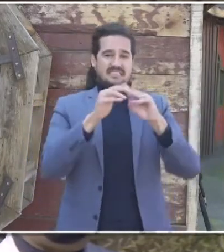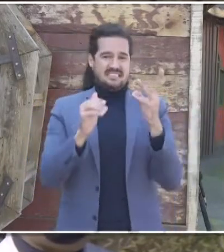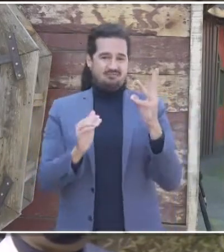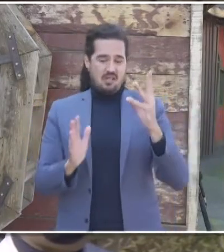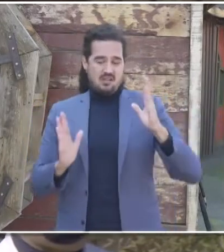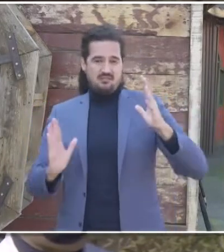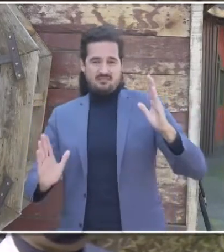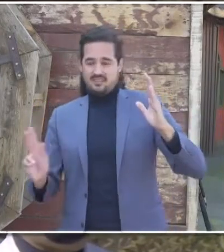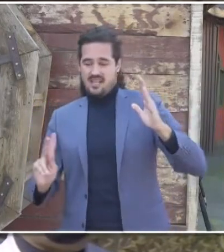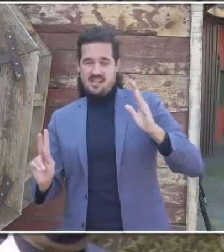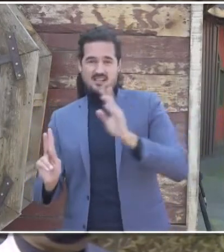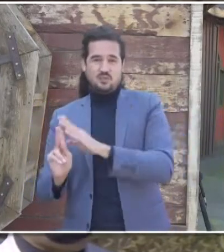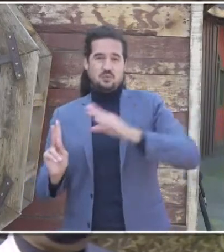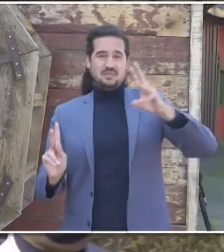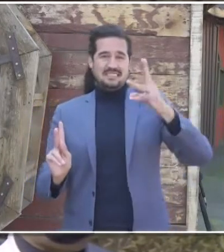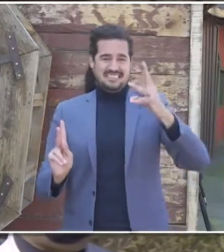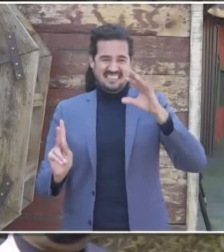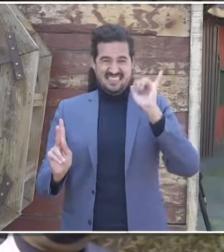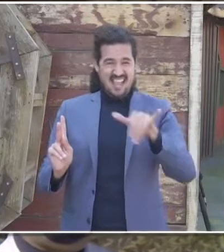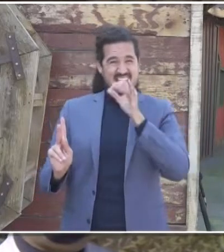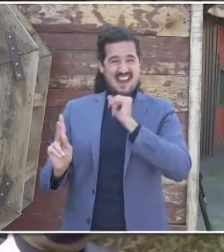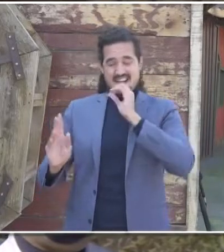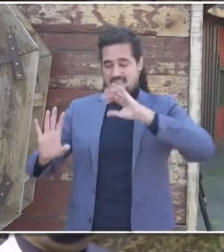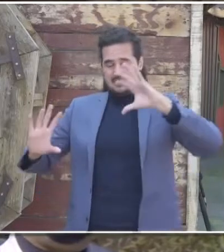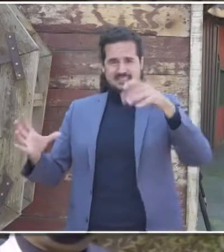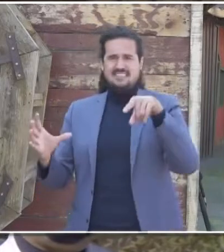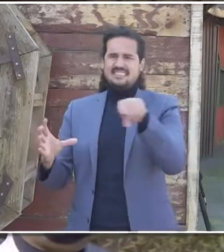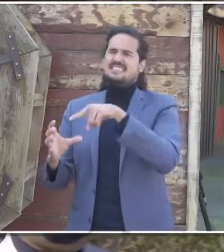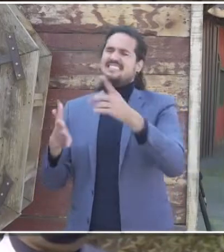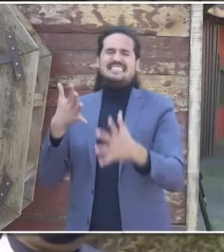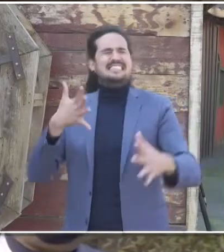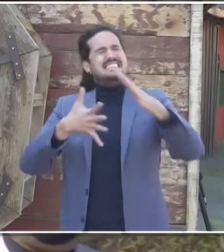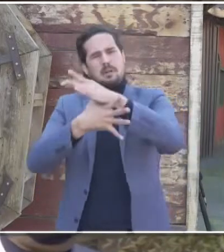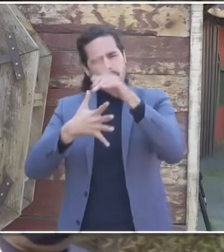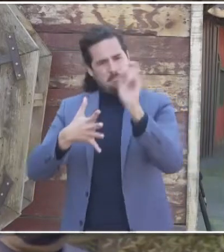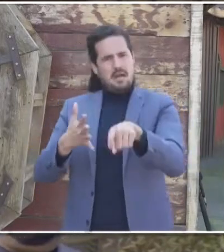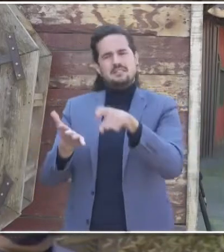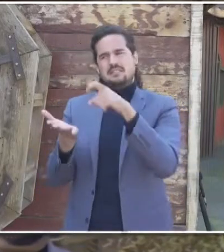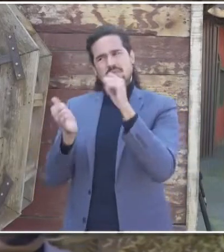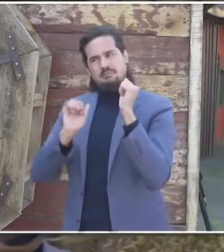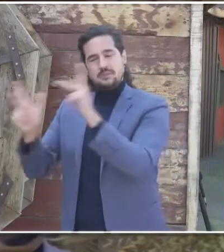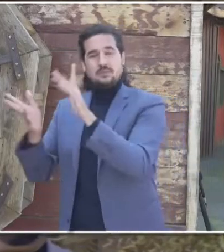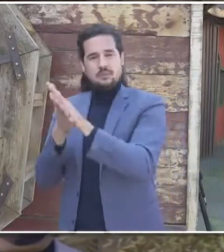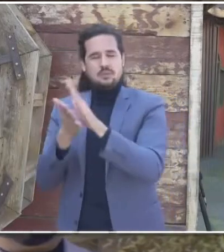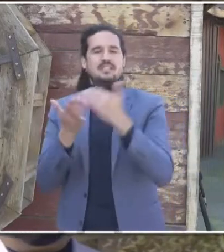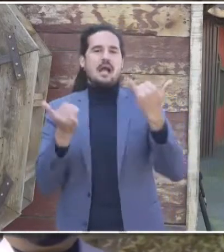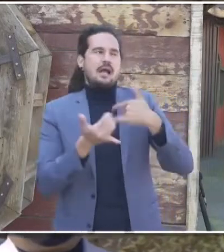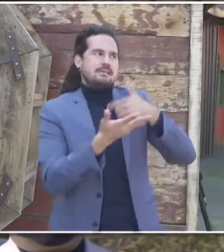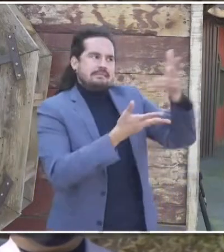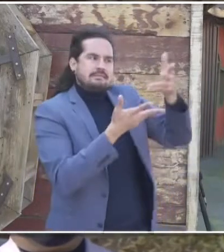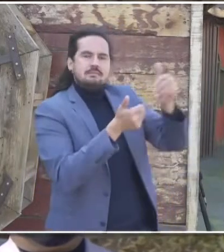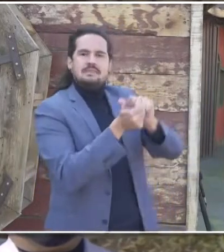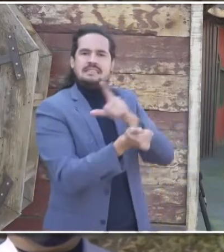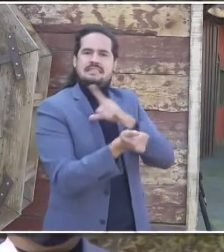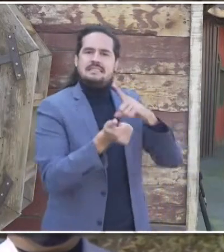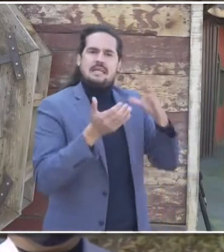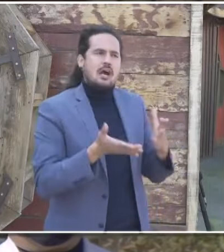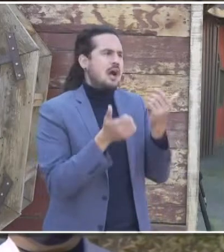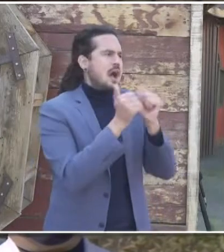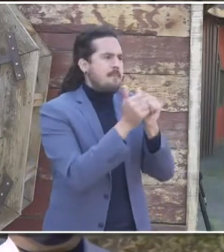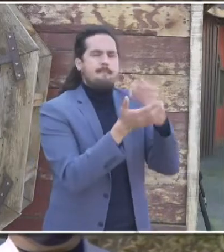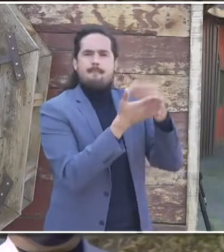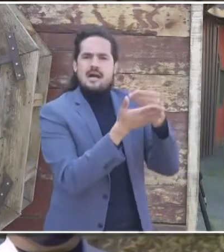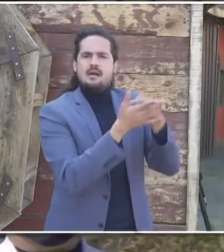progress in terms of not only those negotiations on school reopening, but also on more small business relief.